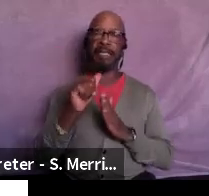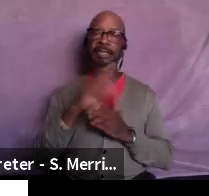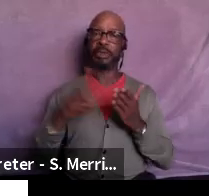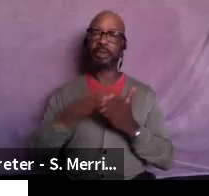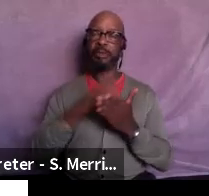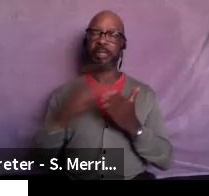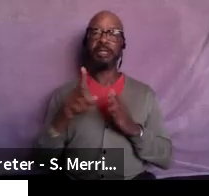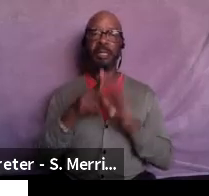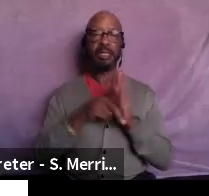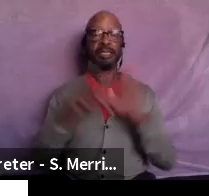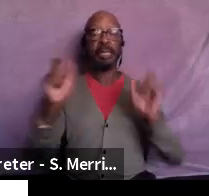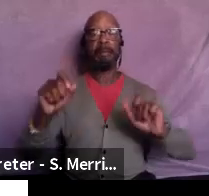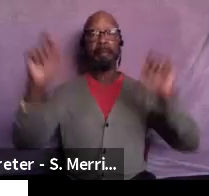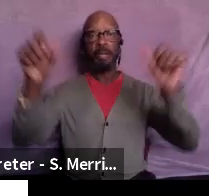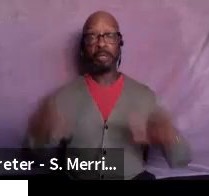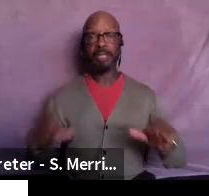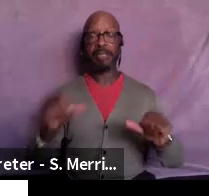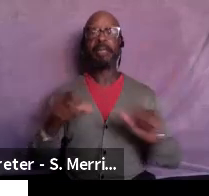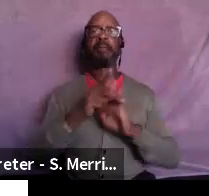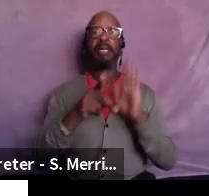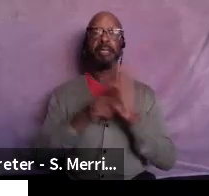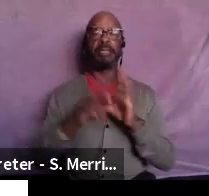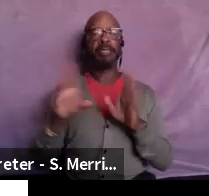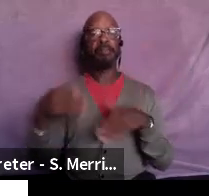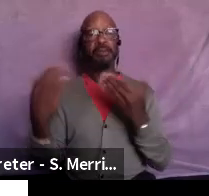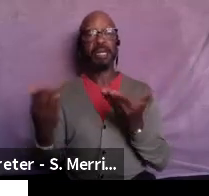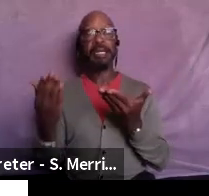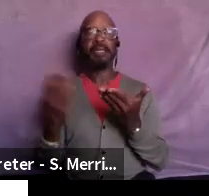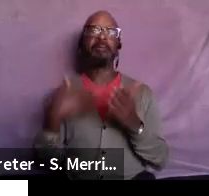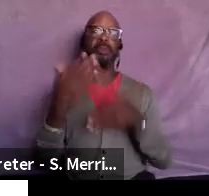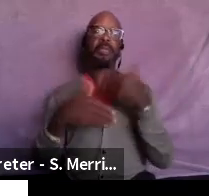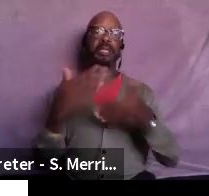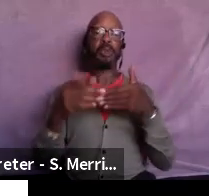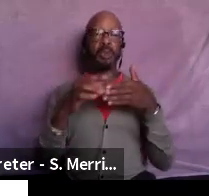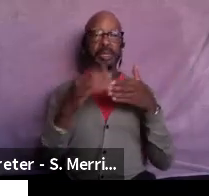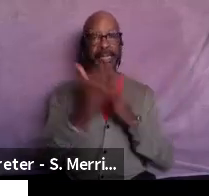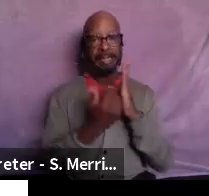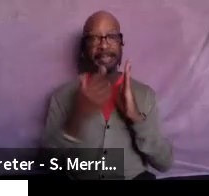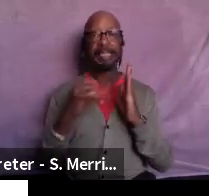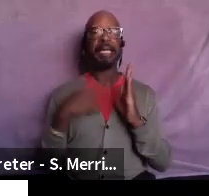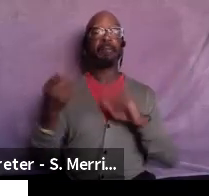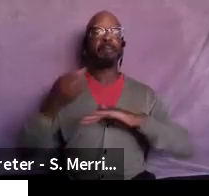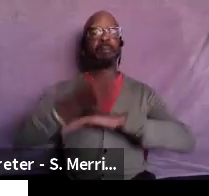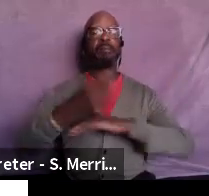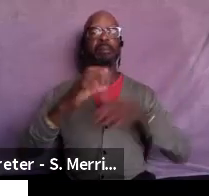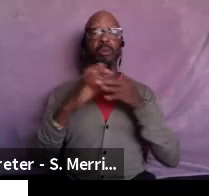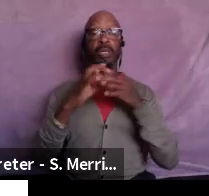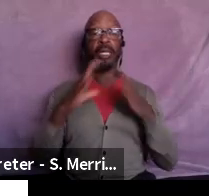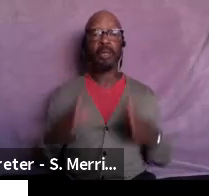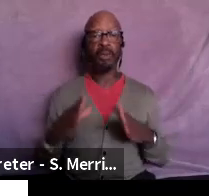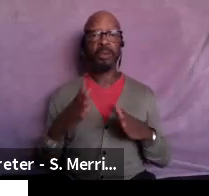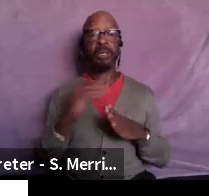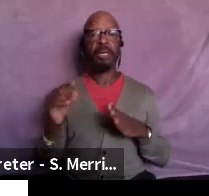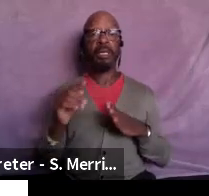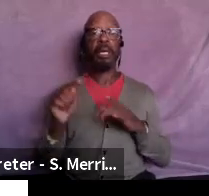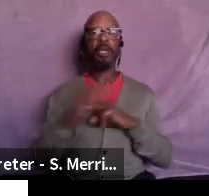those policies, revising its grievance procedures, and appointing coordinators and training staff,